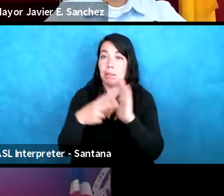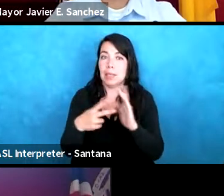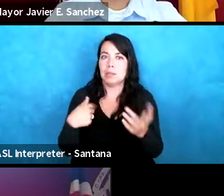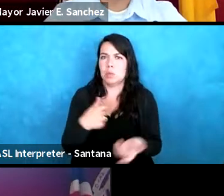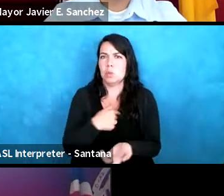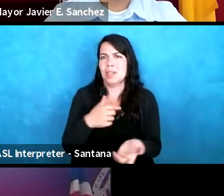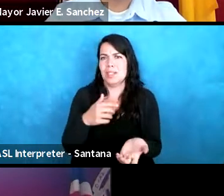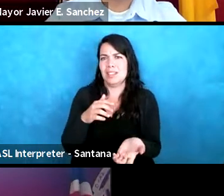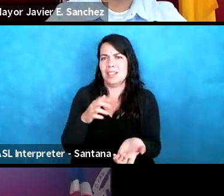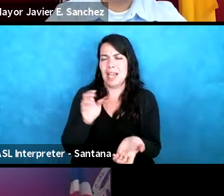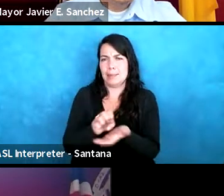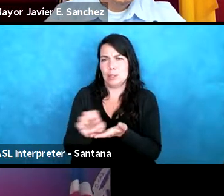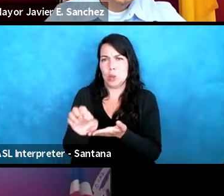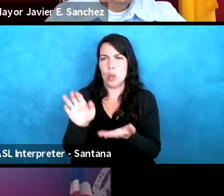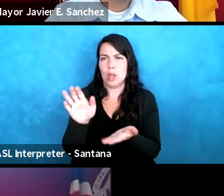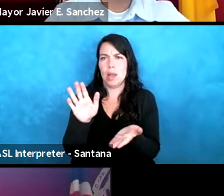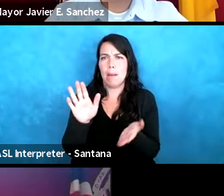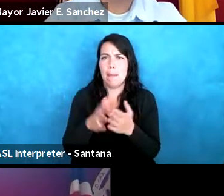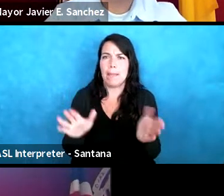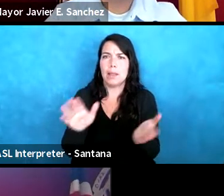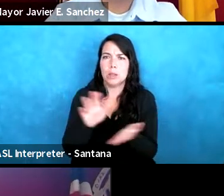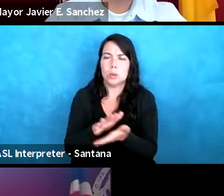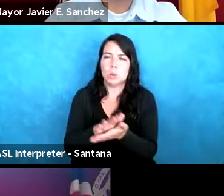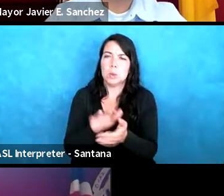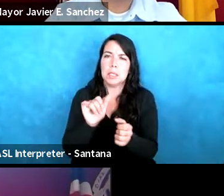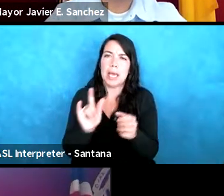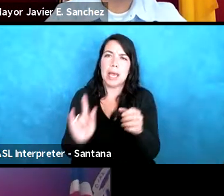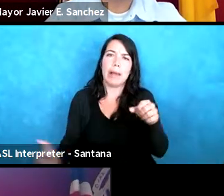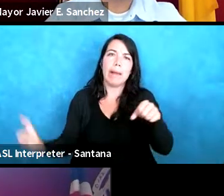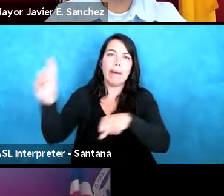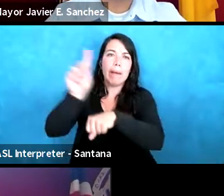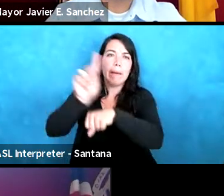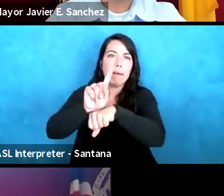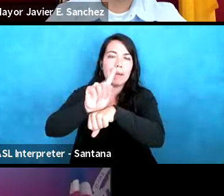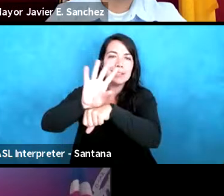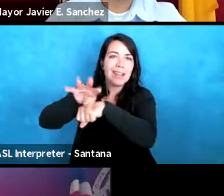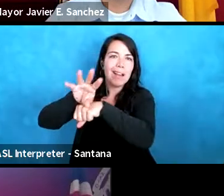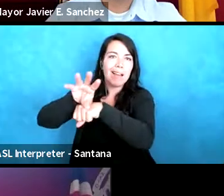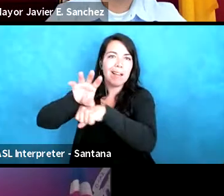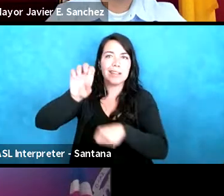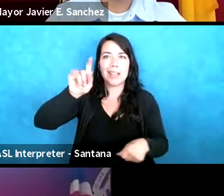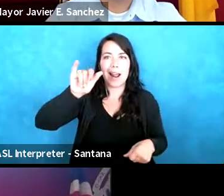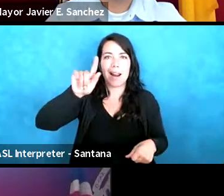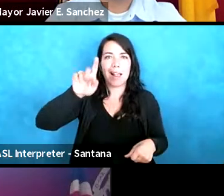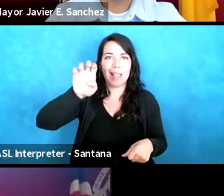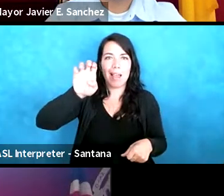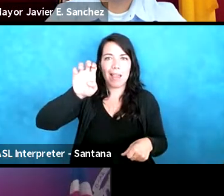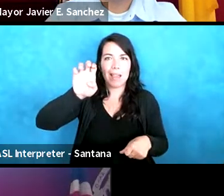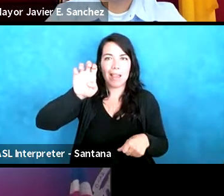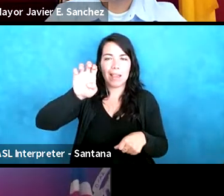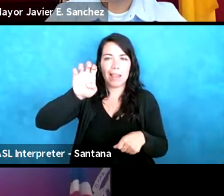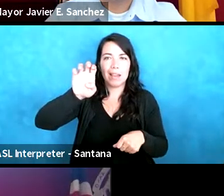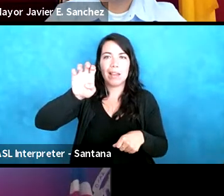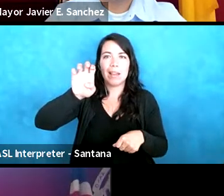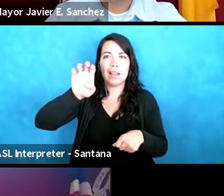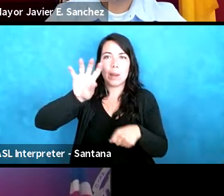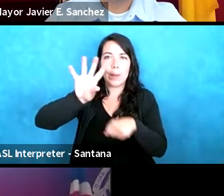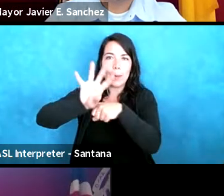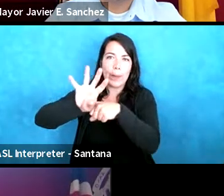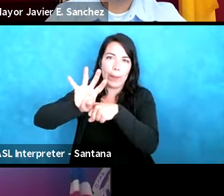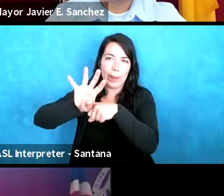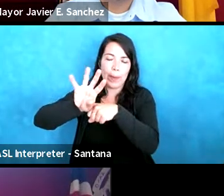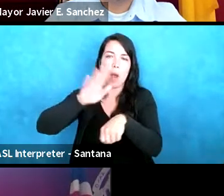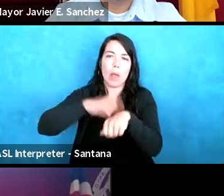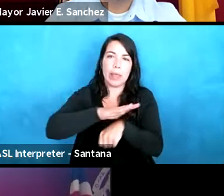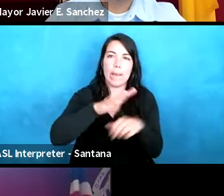can put satellite dishes on one of their main buildings and actually provide to the neighborhoods. So that's going to really impact the